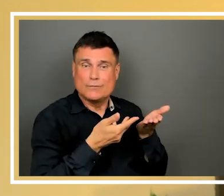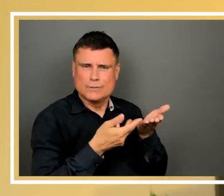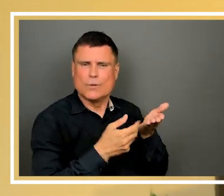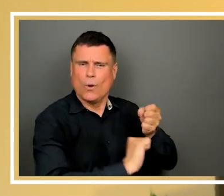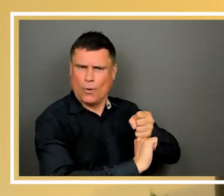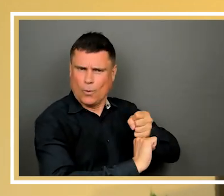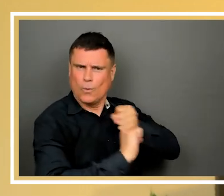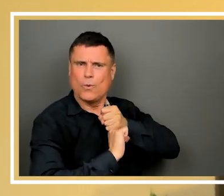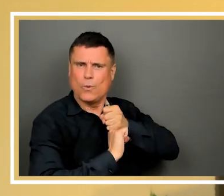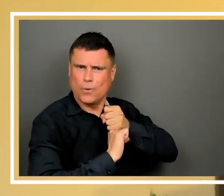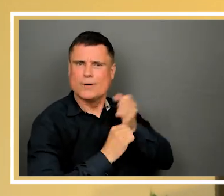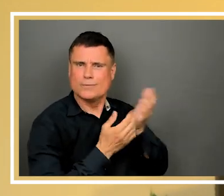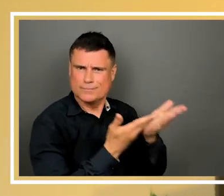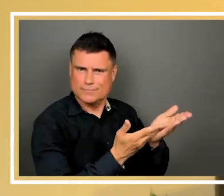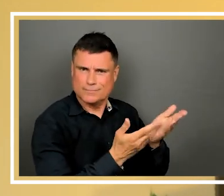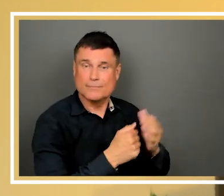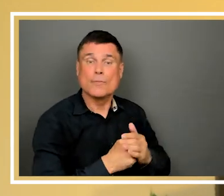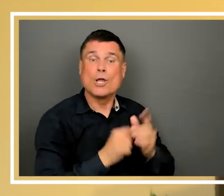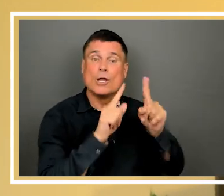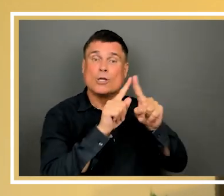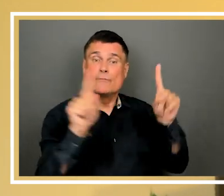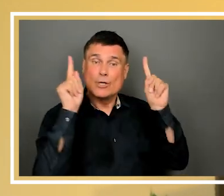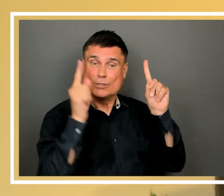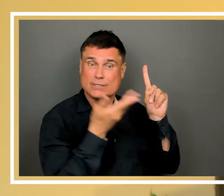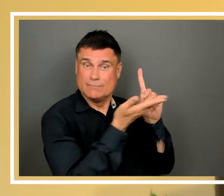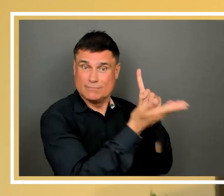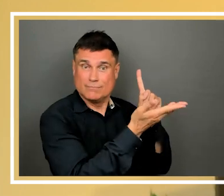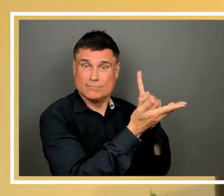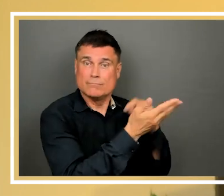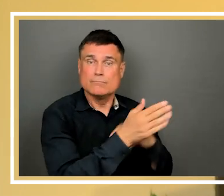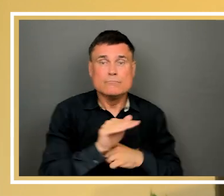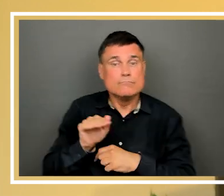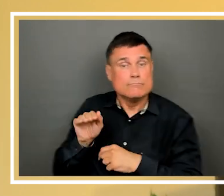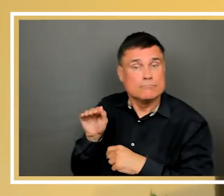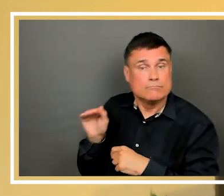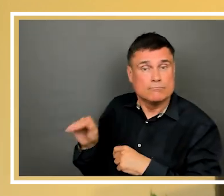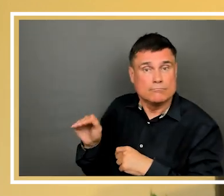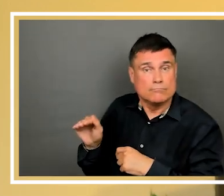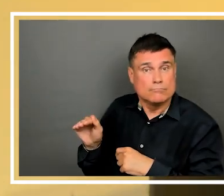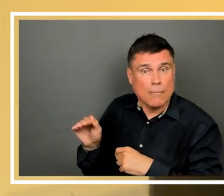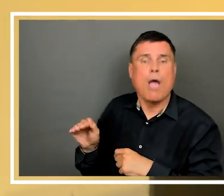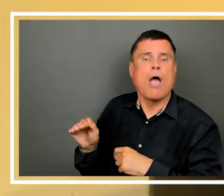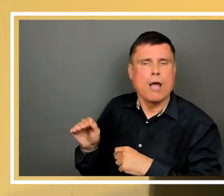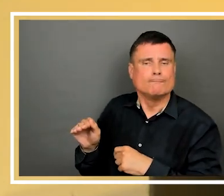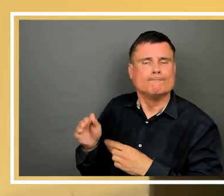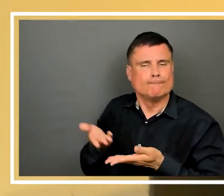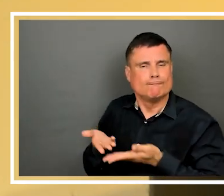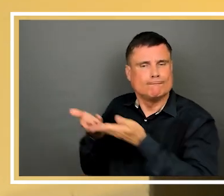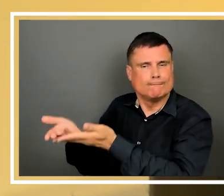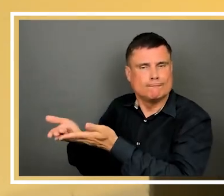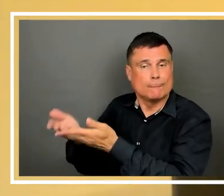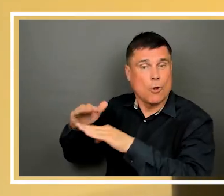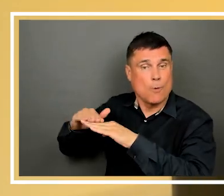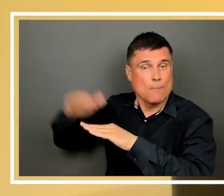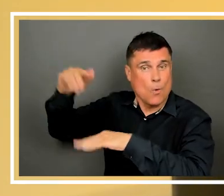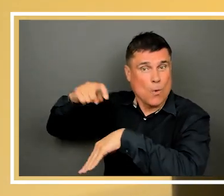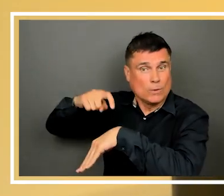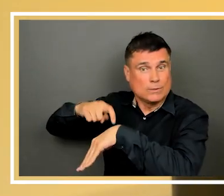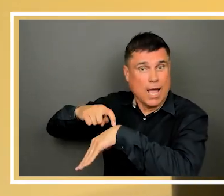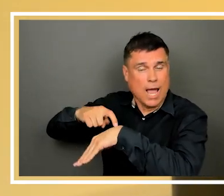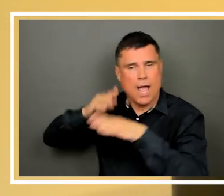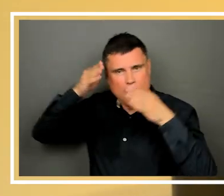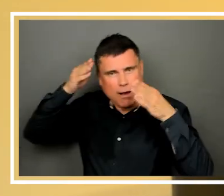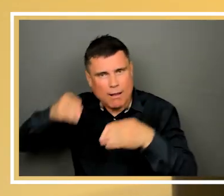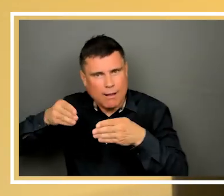has been helpful was the university faculty where I'm at. They chose to give me the